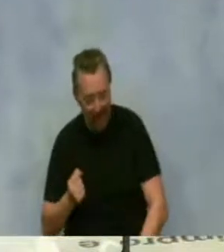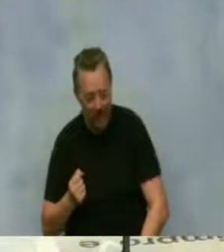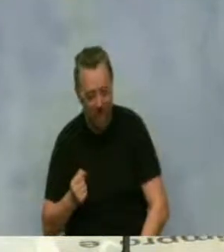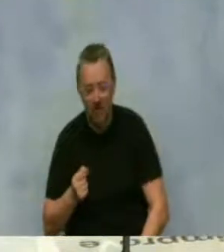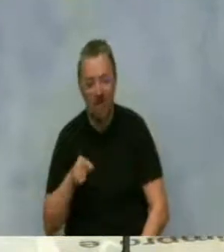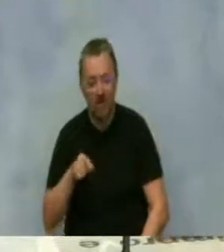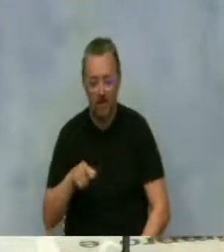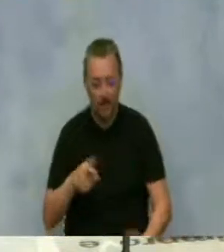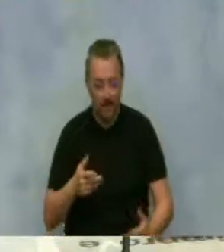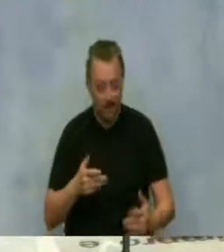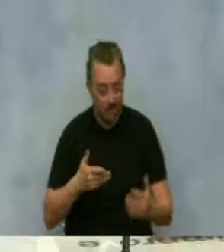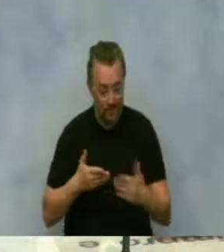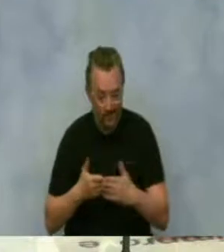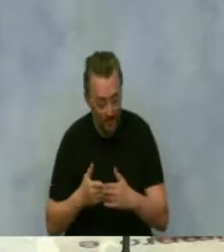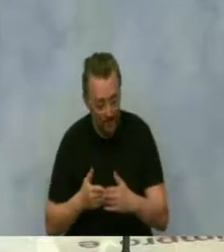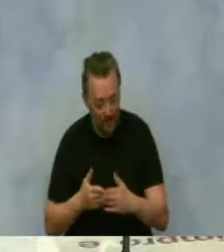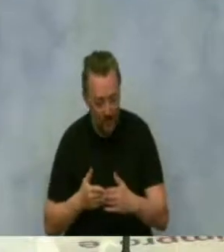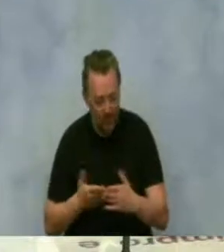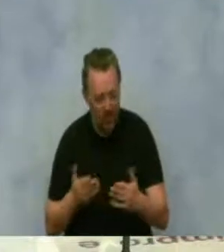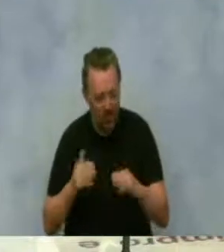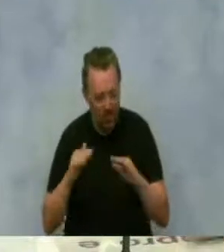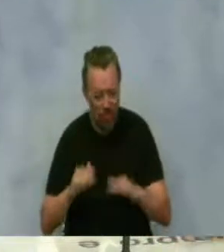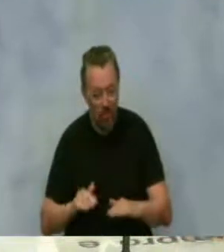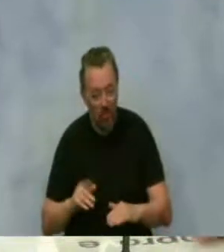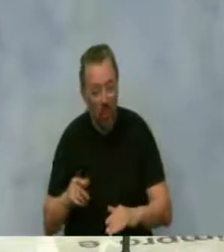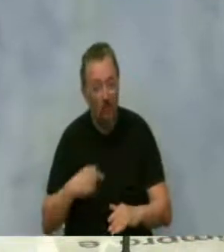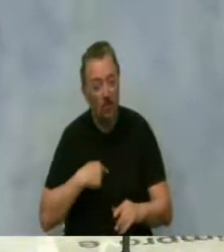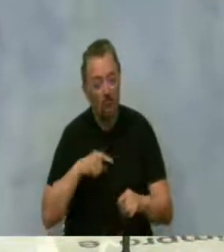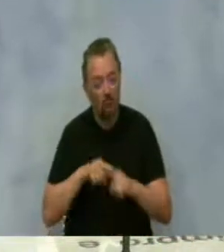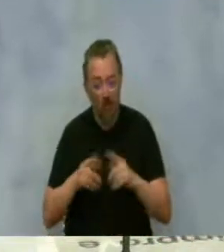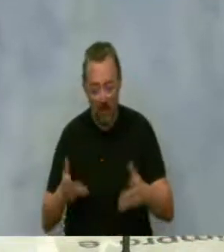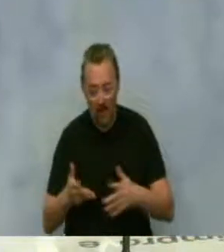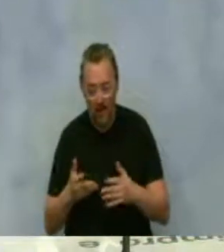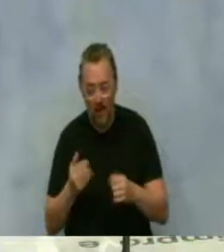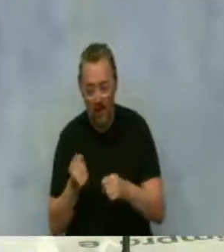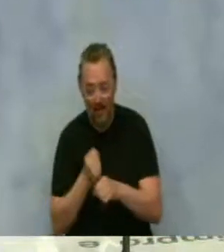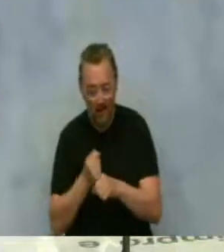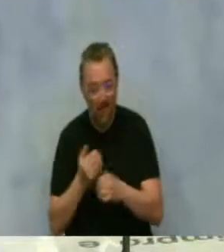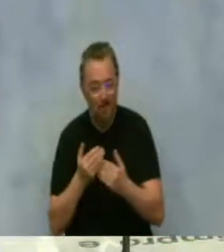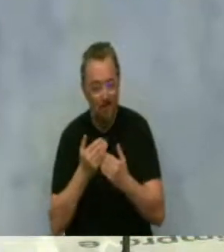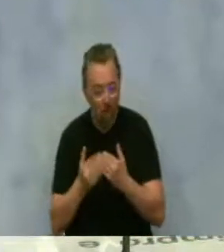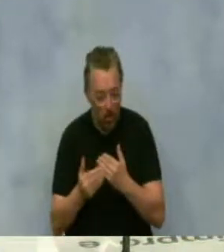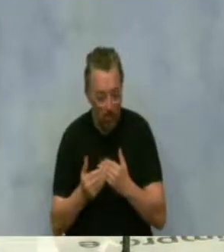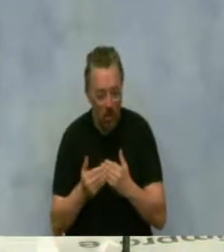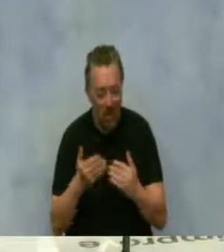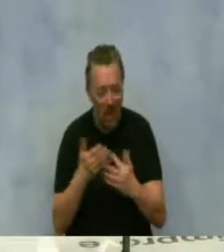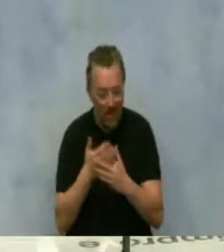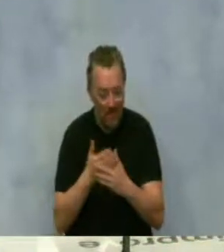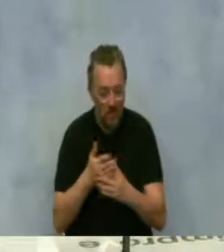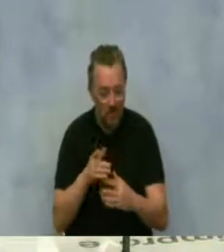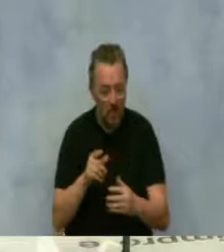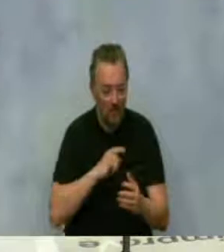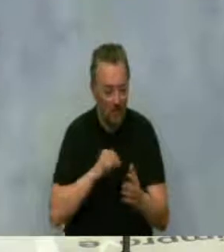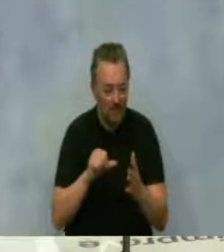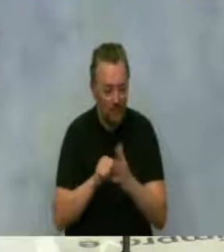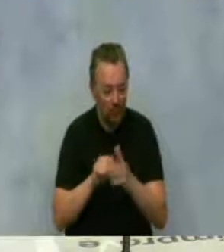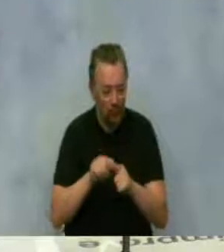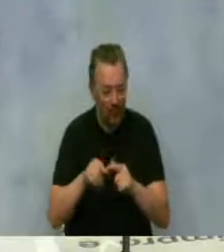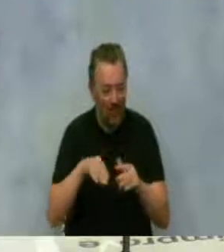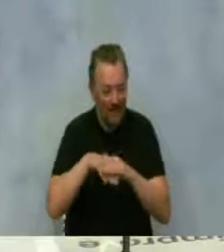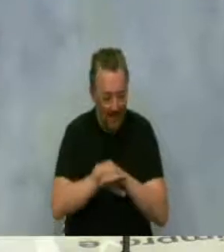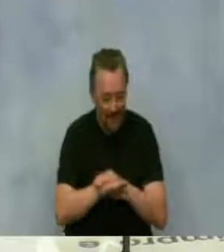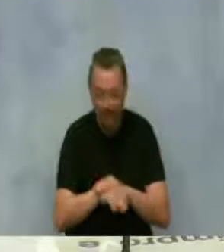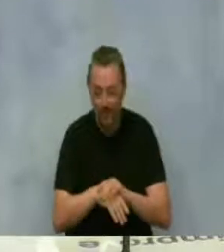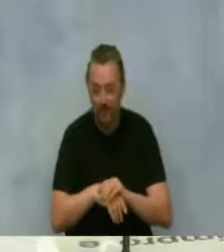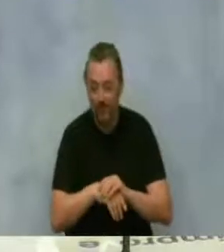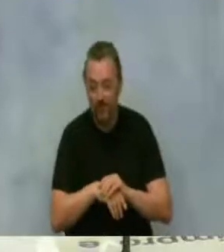up, trying to make further appointments, but we're also looking to see what other measures we can take regarding access. We haven't